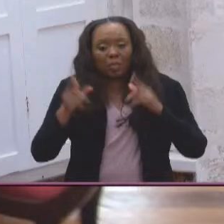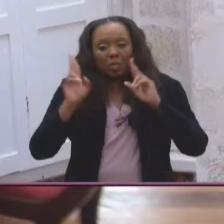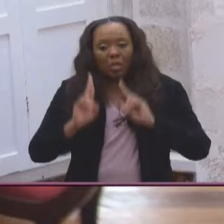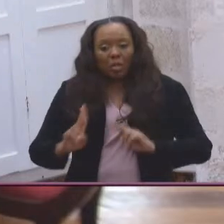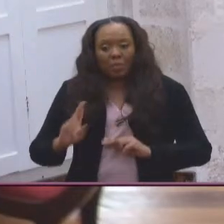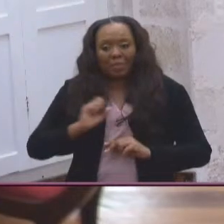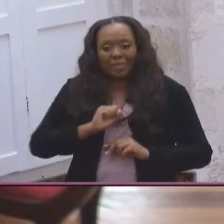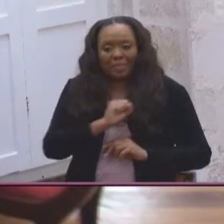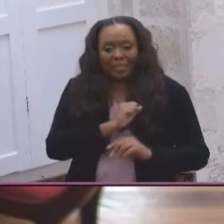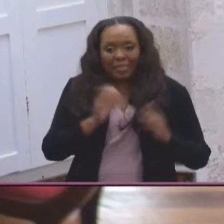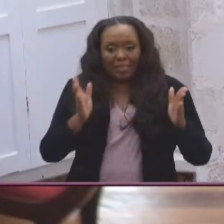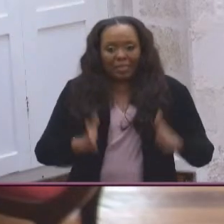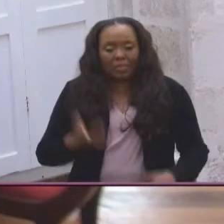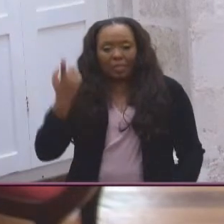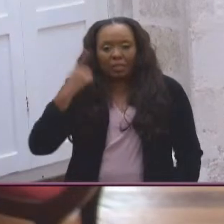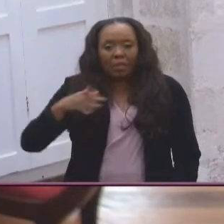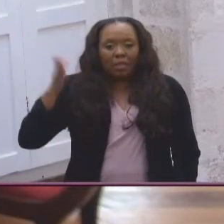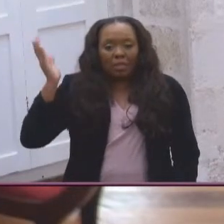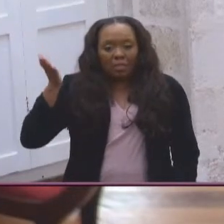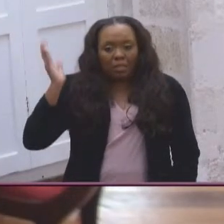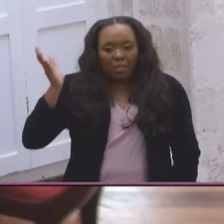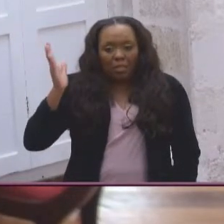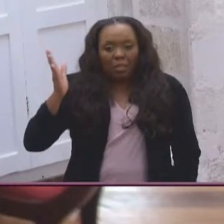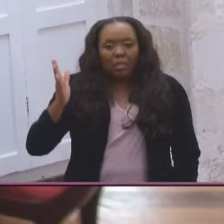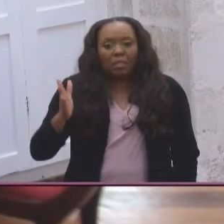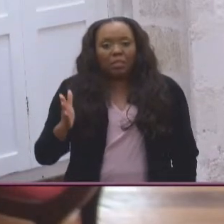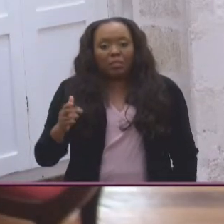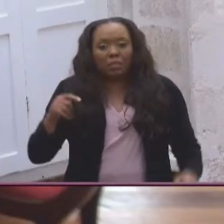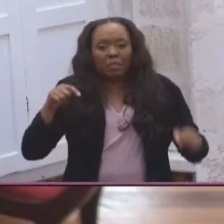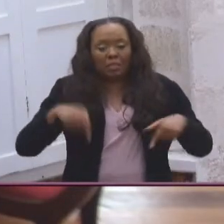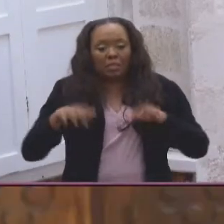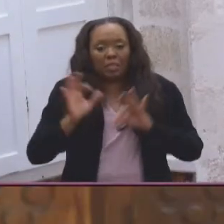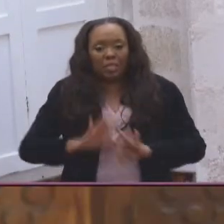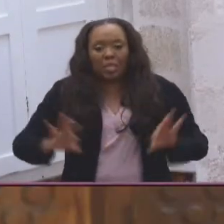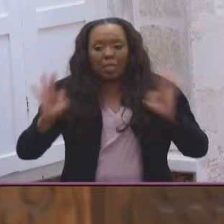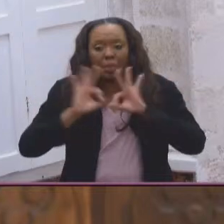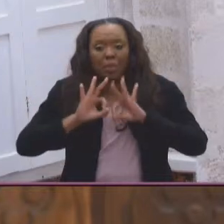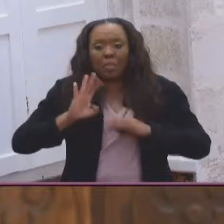contributions as relates to this important bill.